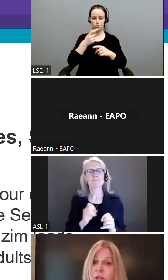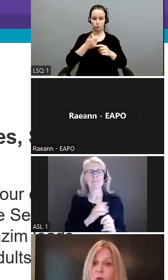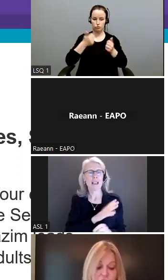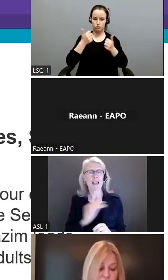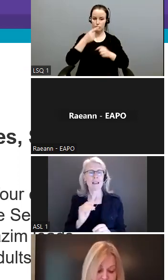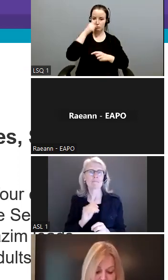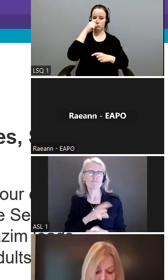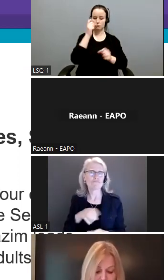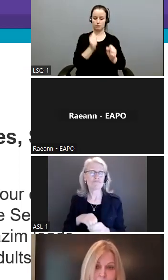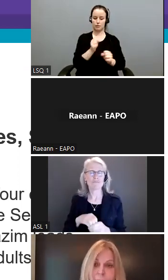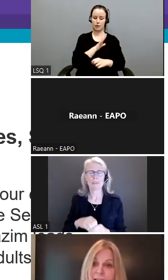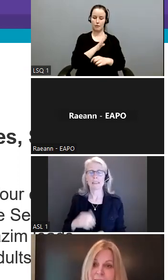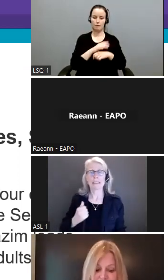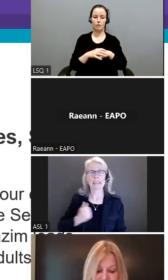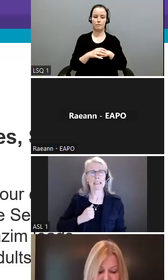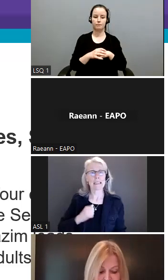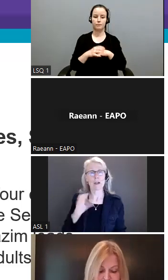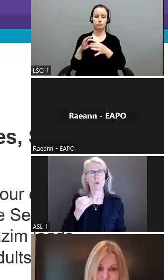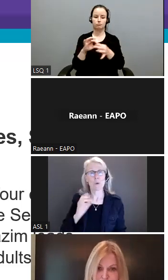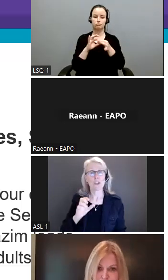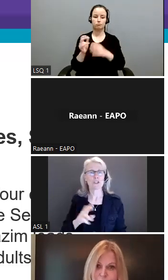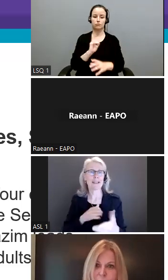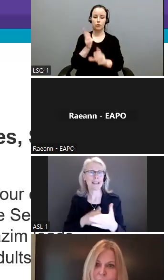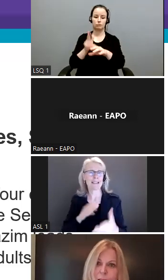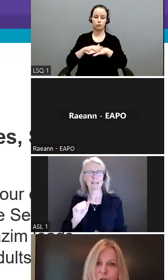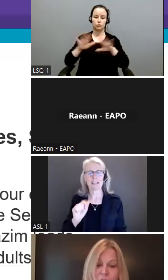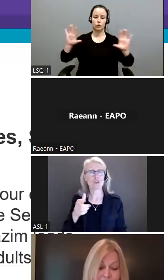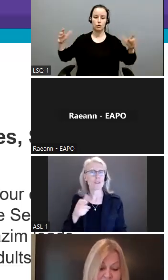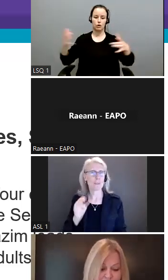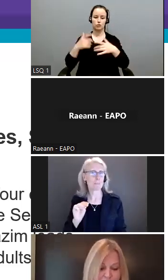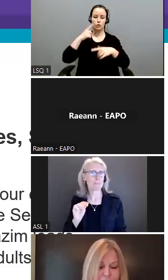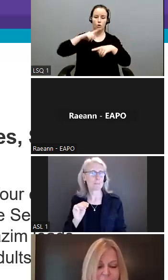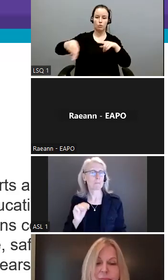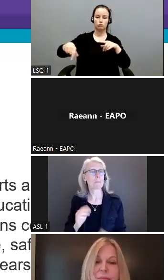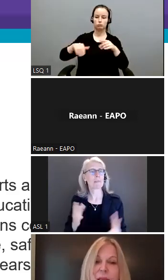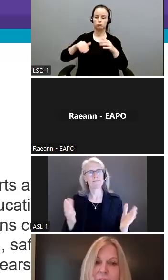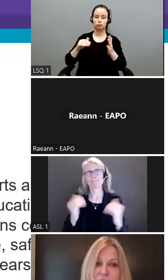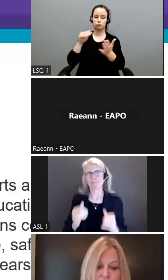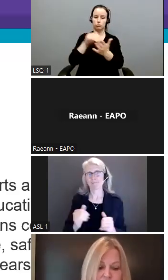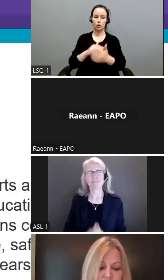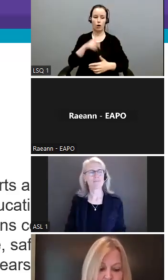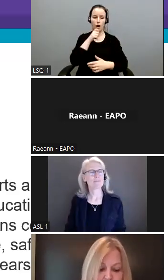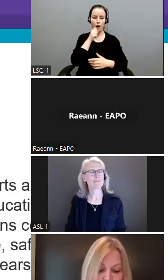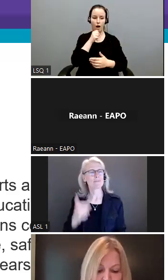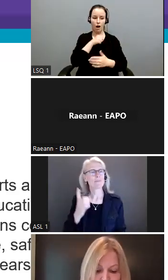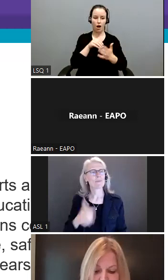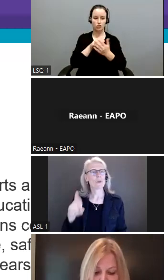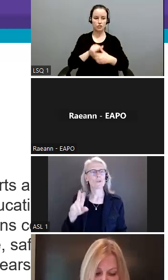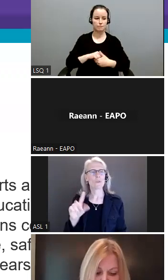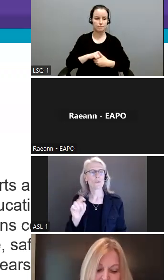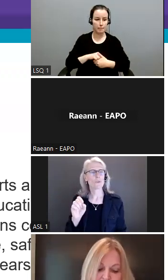Canadian Coalition Against Ageism. Our next speaker is Dr. Tom